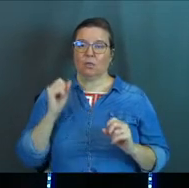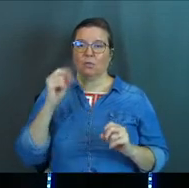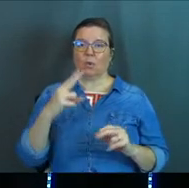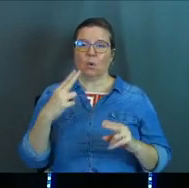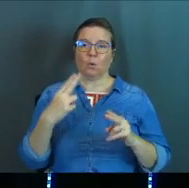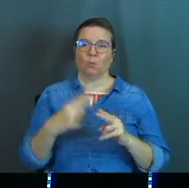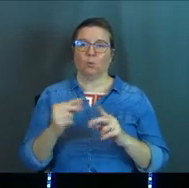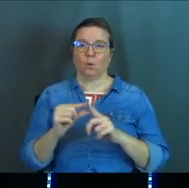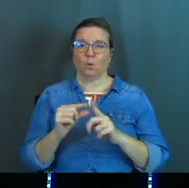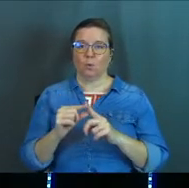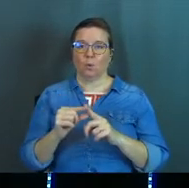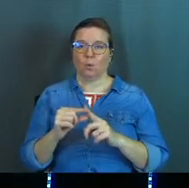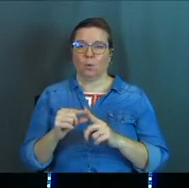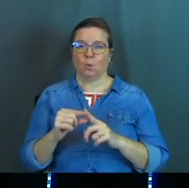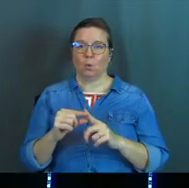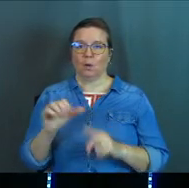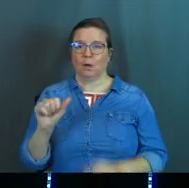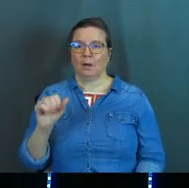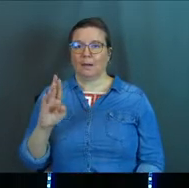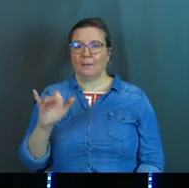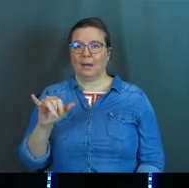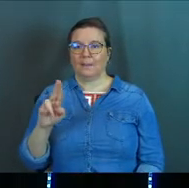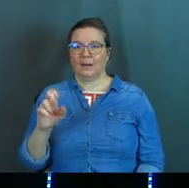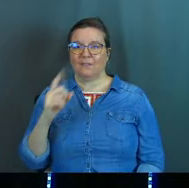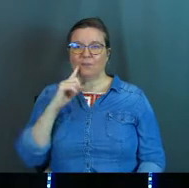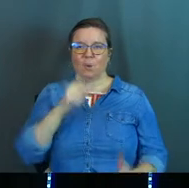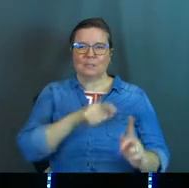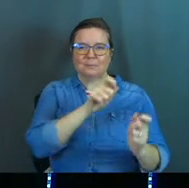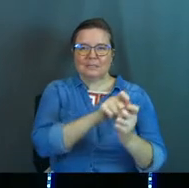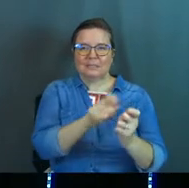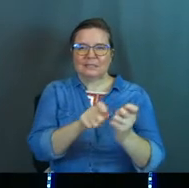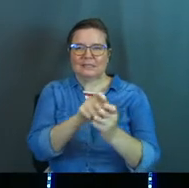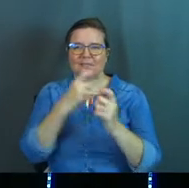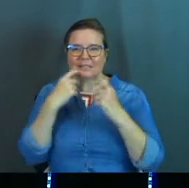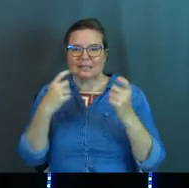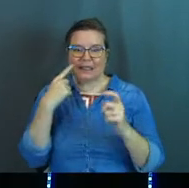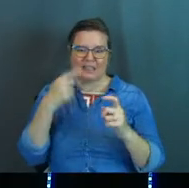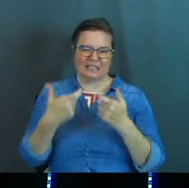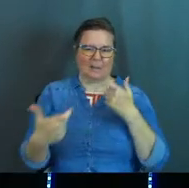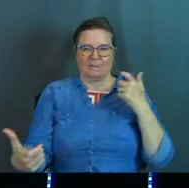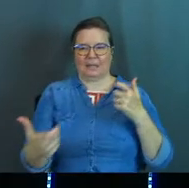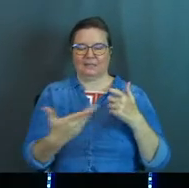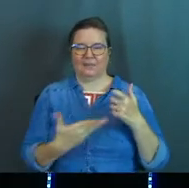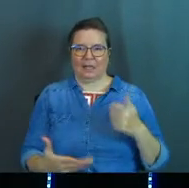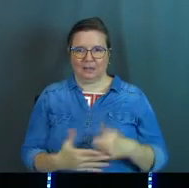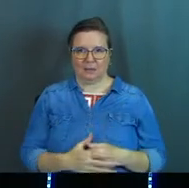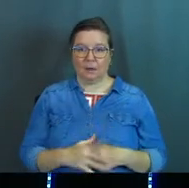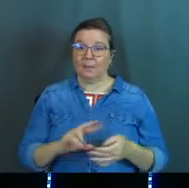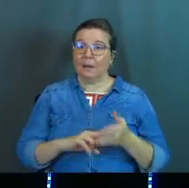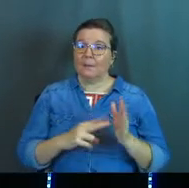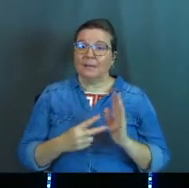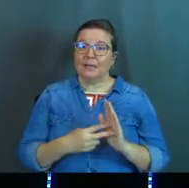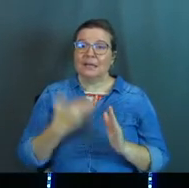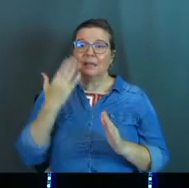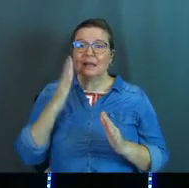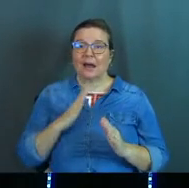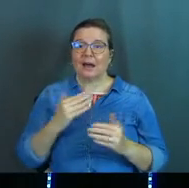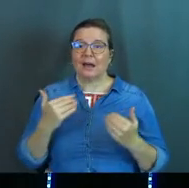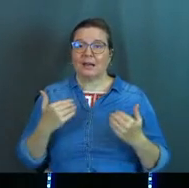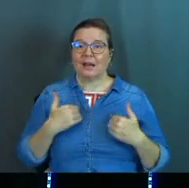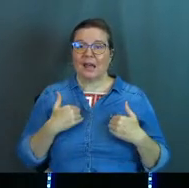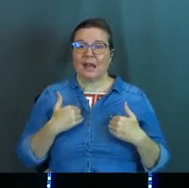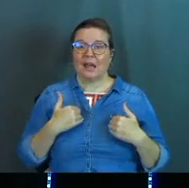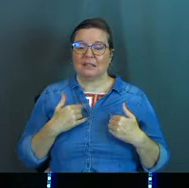word abomination for certain sins as if these things are just this massive thing. What it means is that God